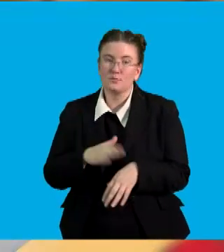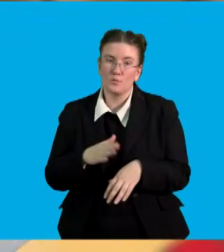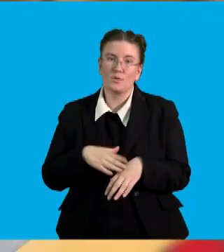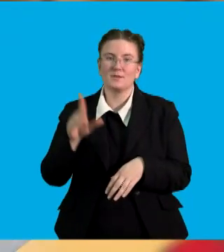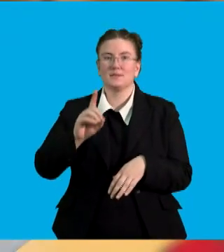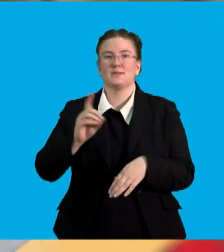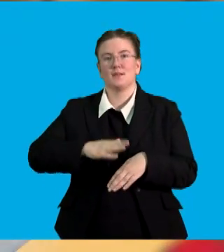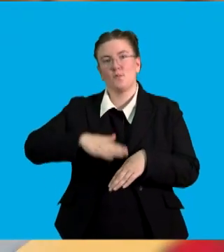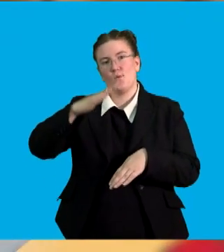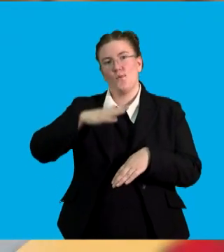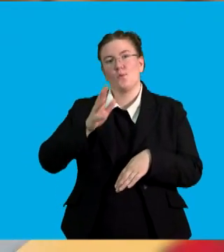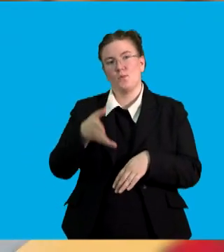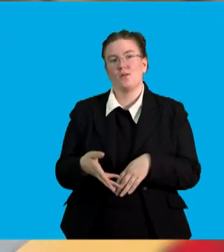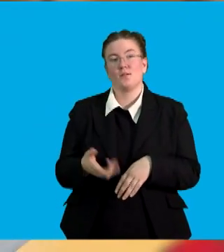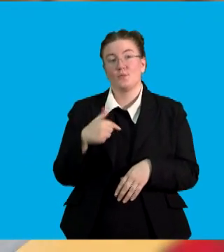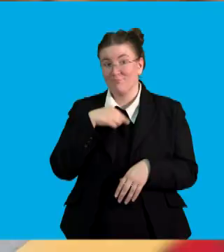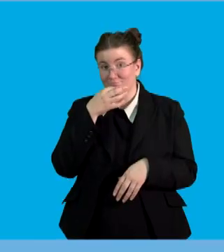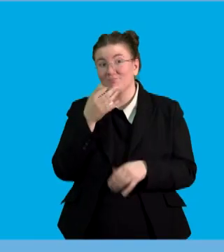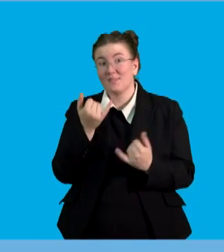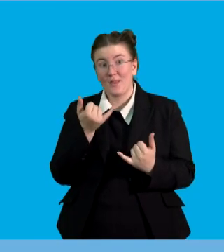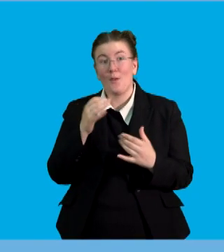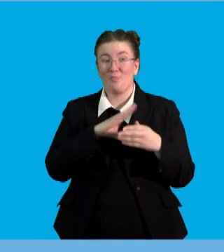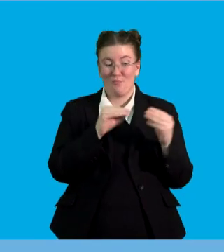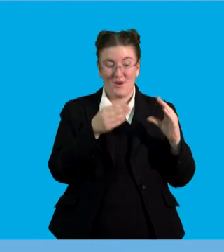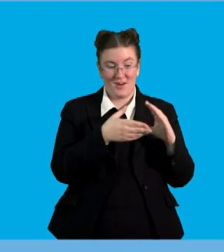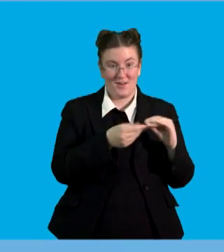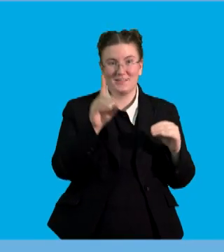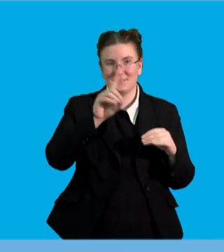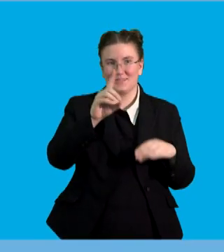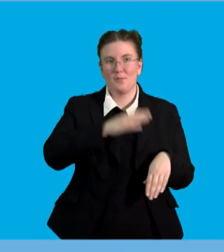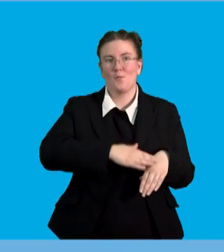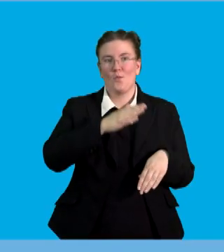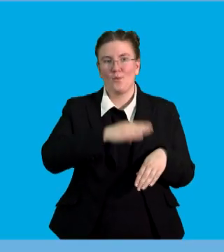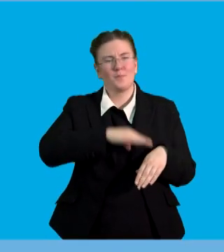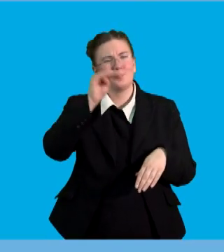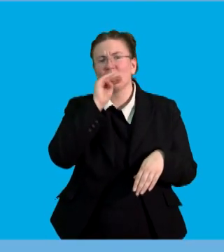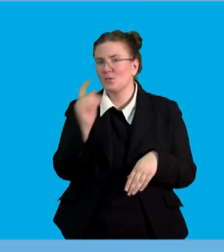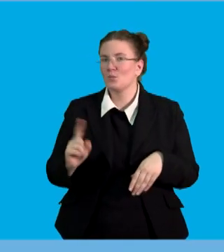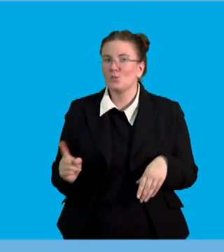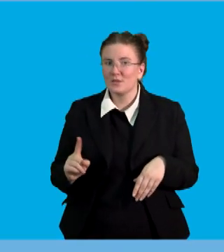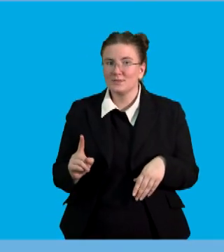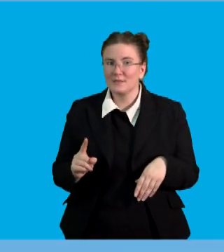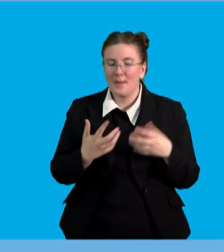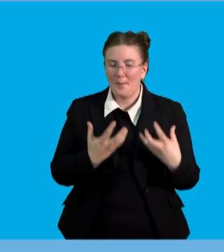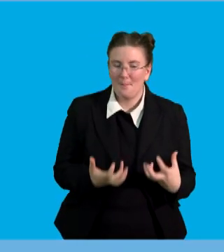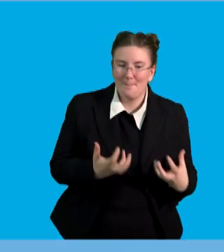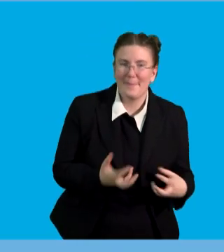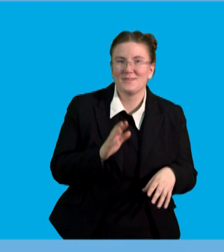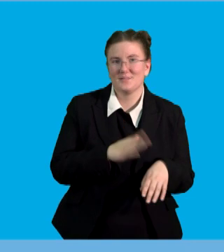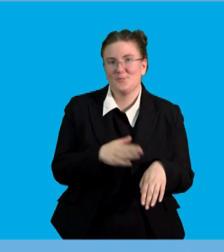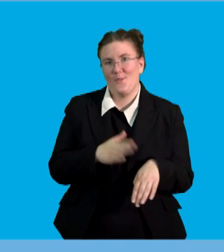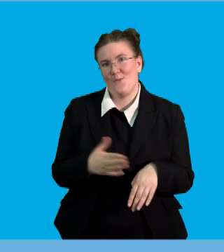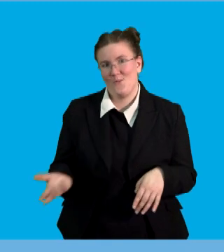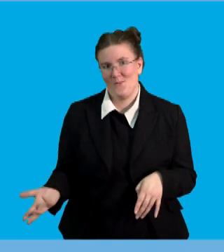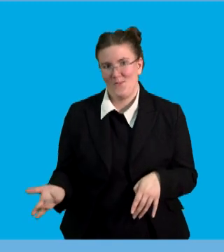have more mass. So we just said that now that our brick will have a greater density, which then translates to a greater mass